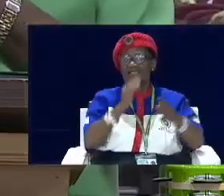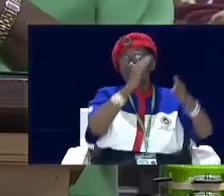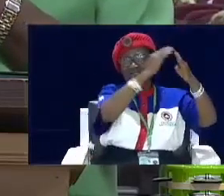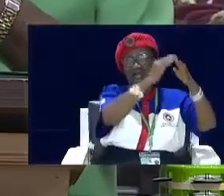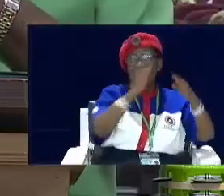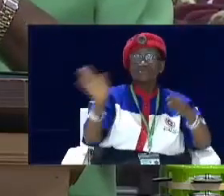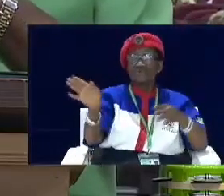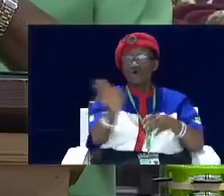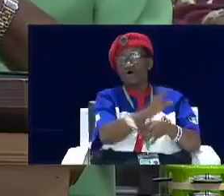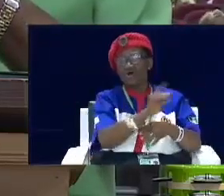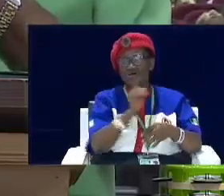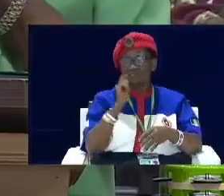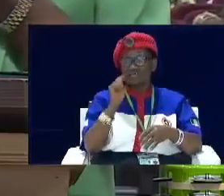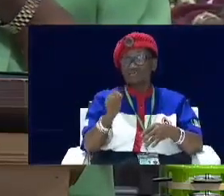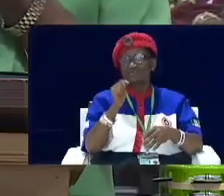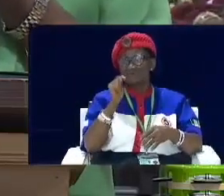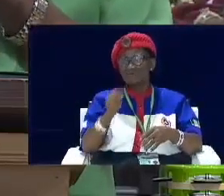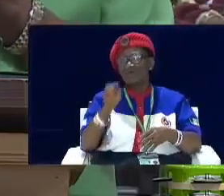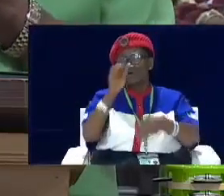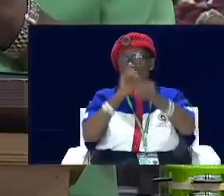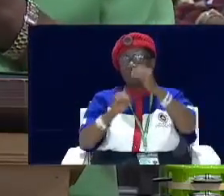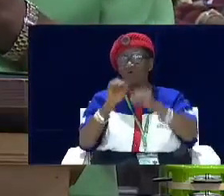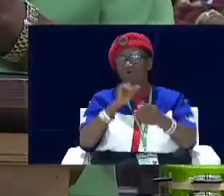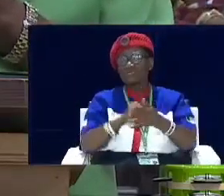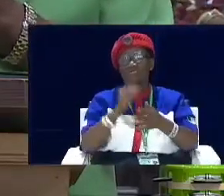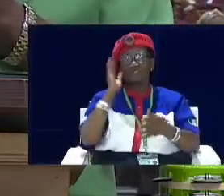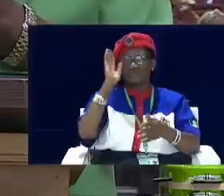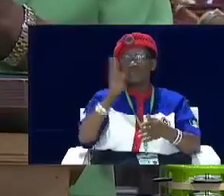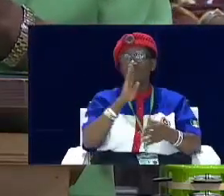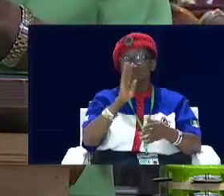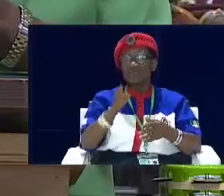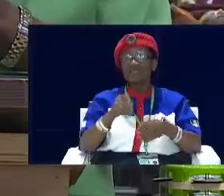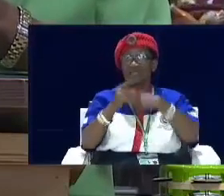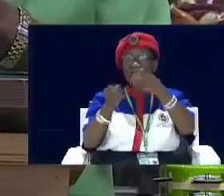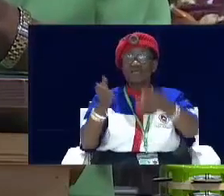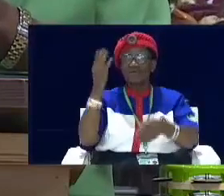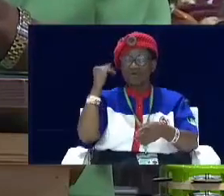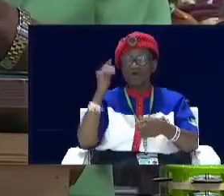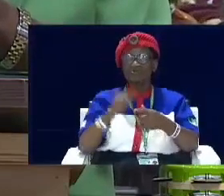lọ́wọ́. Oh, it will be gone tonight. Amen.